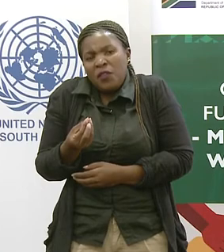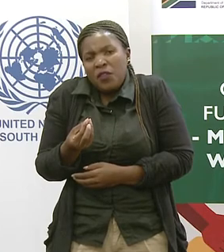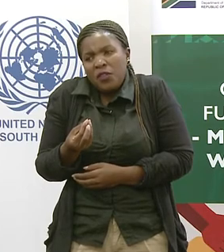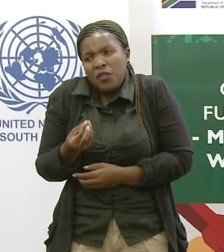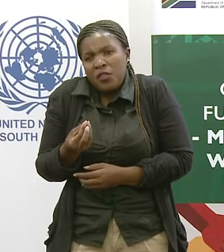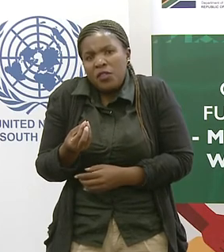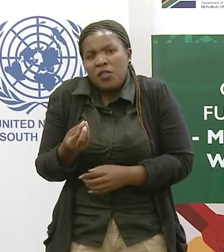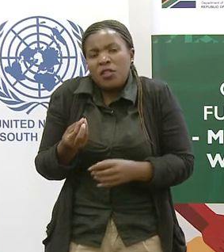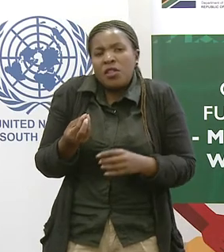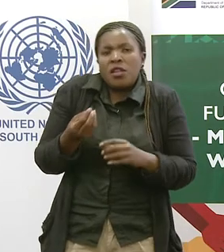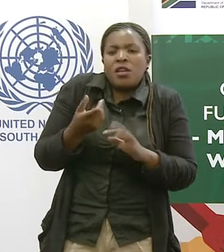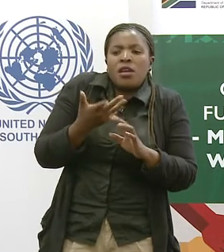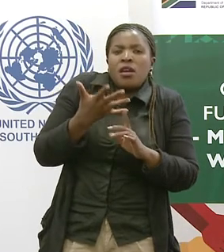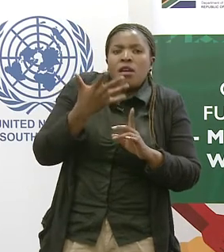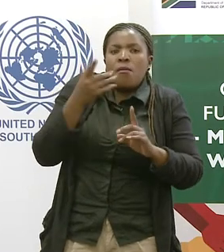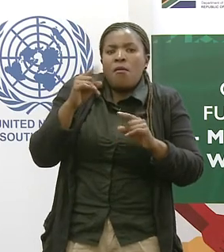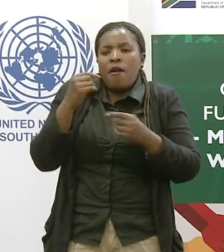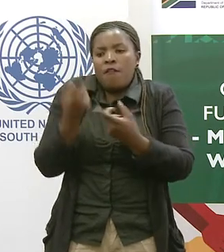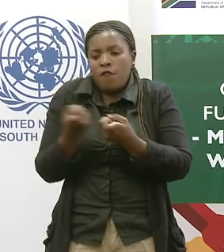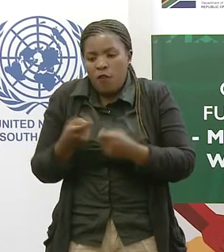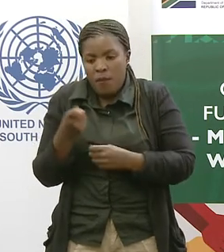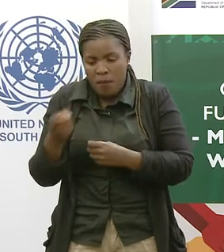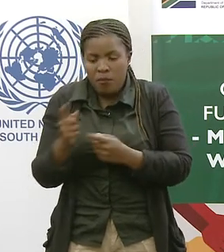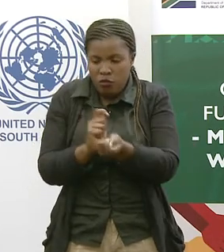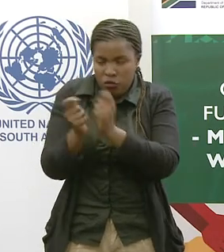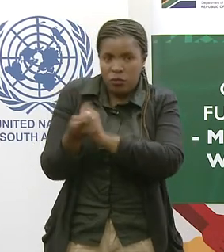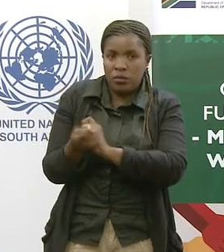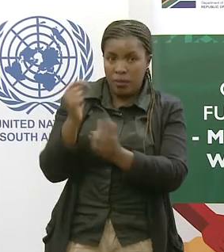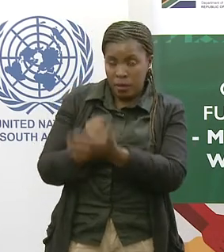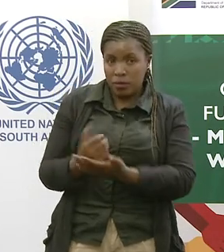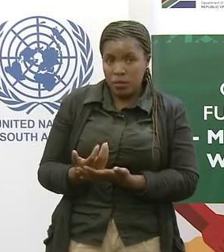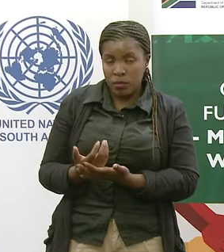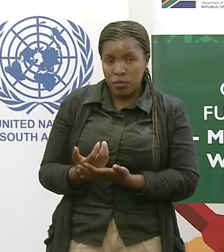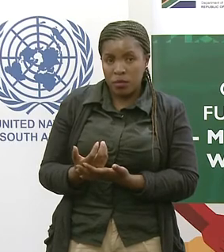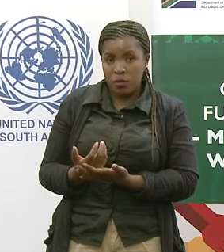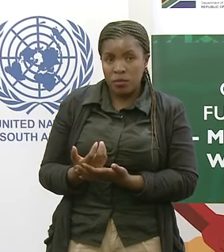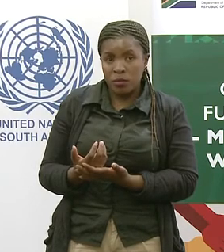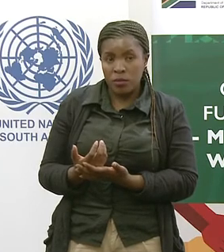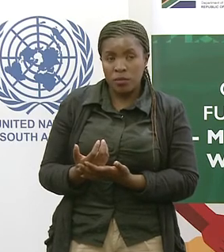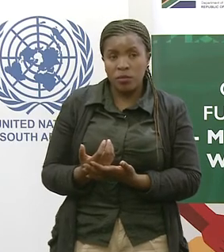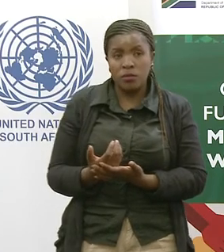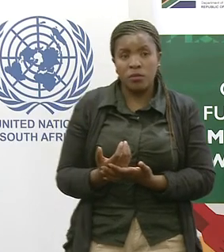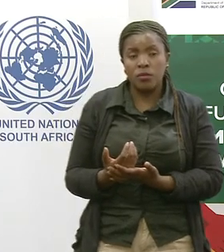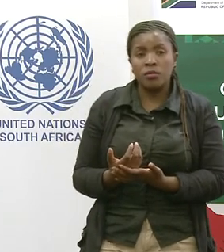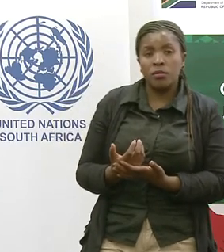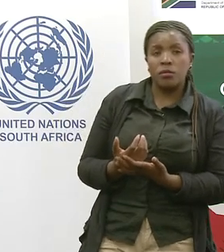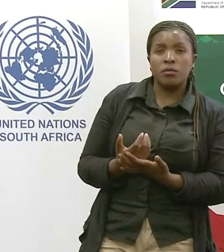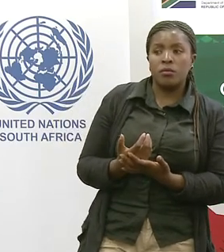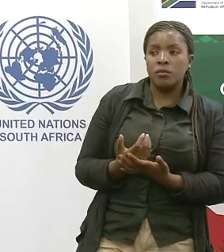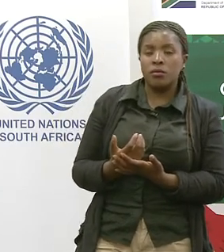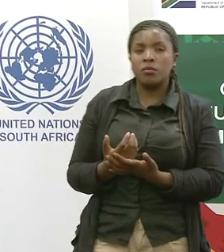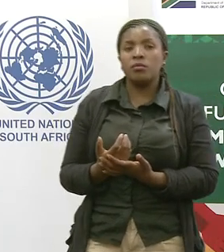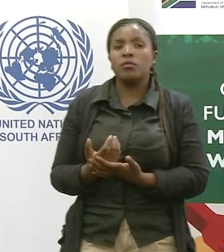it to be appreciated as part of the redress agenda. Mm-hmm. And we actually are not, we've